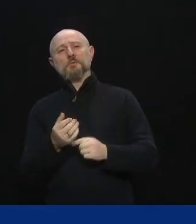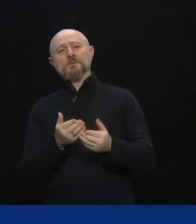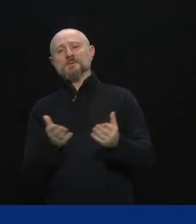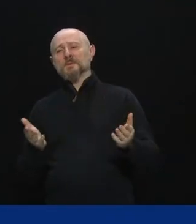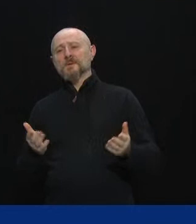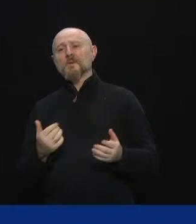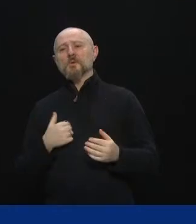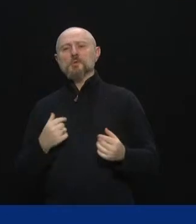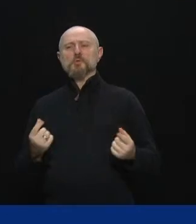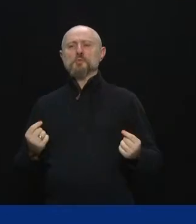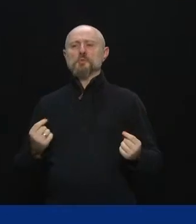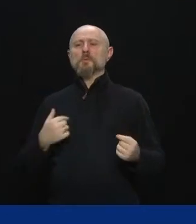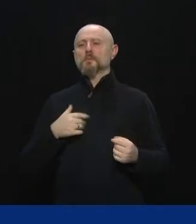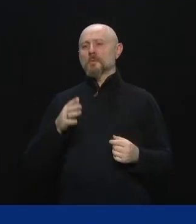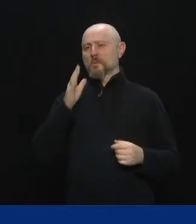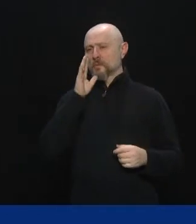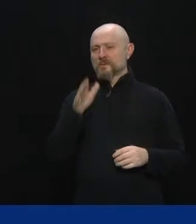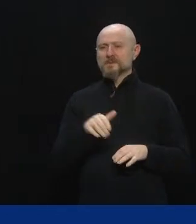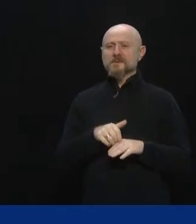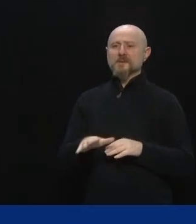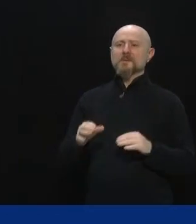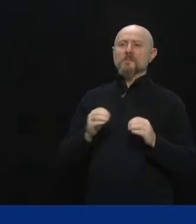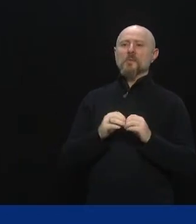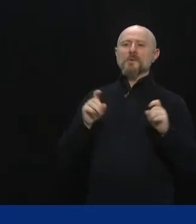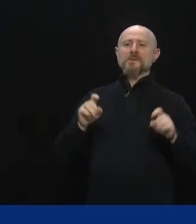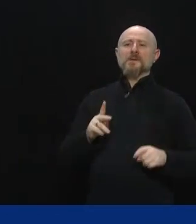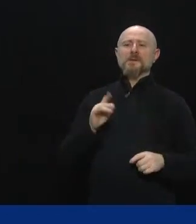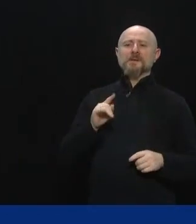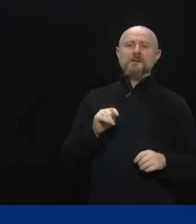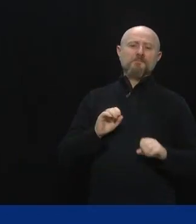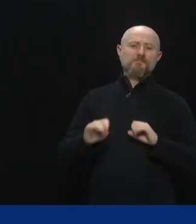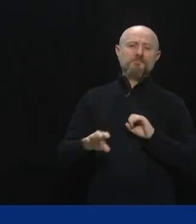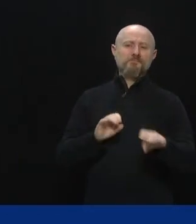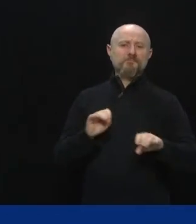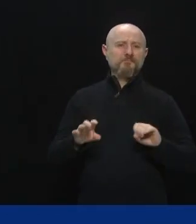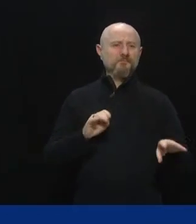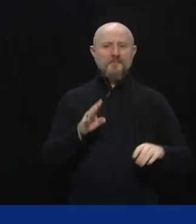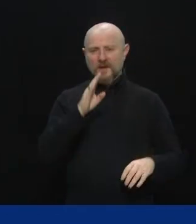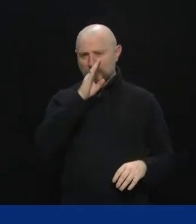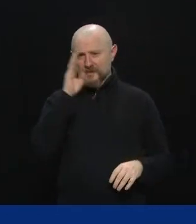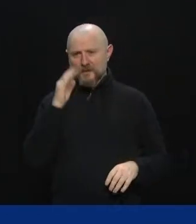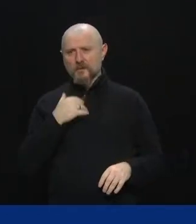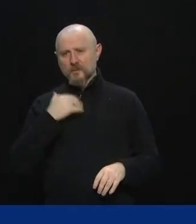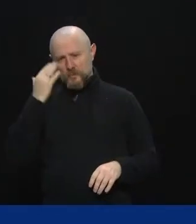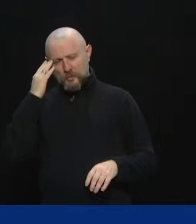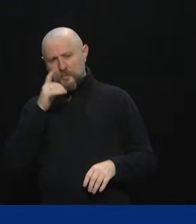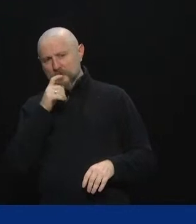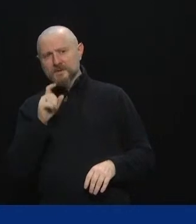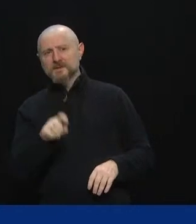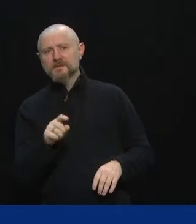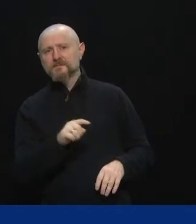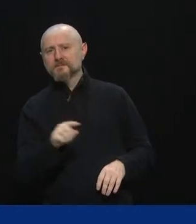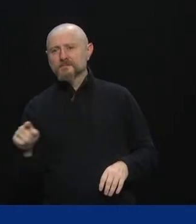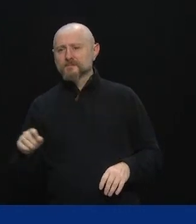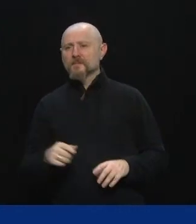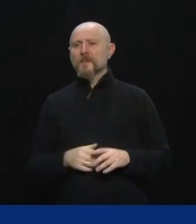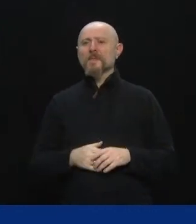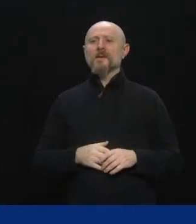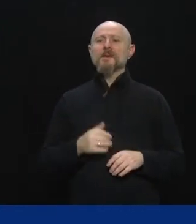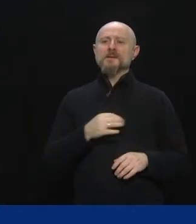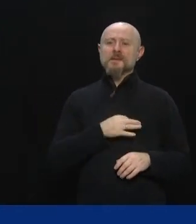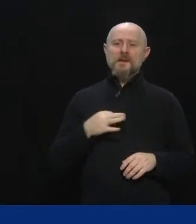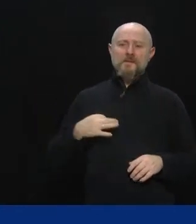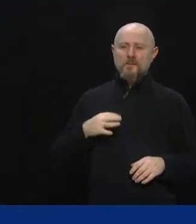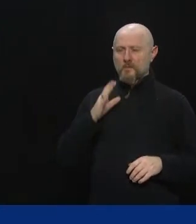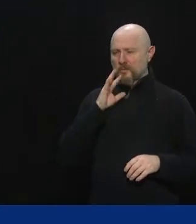deploying more test kits to the hospitals that have a problem. We know exactly where they are. We know where this is going on. And we'll redeploy staff, and we'll be making